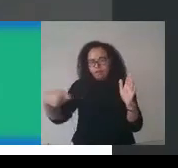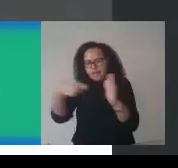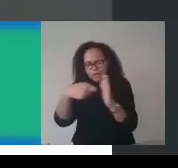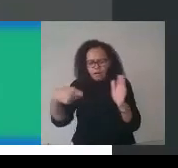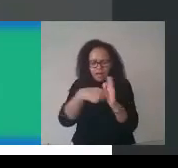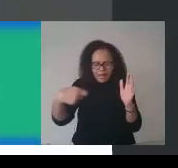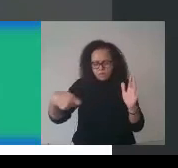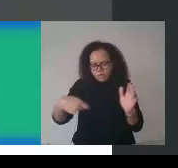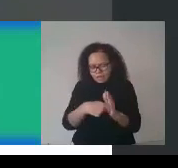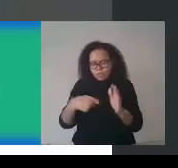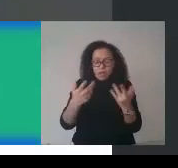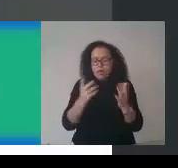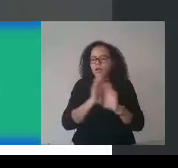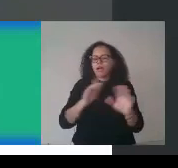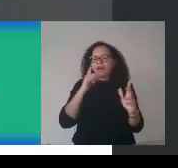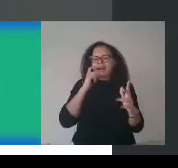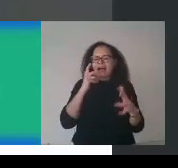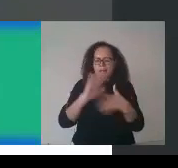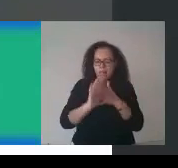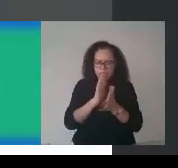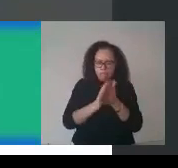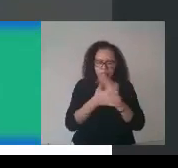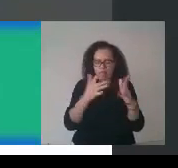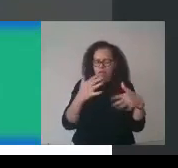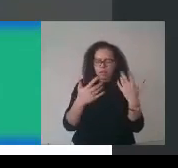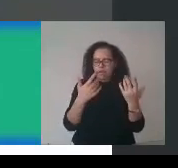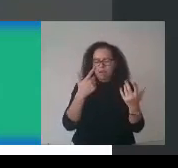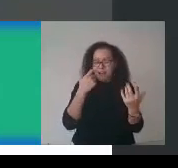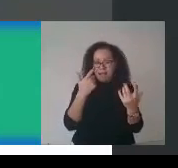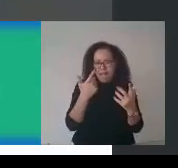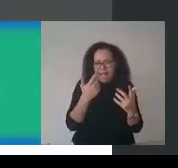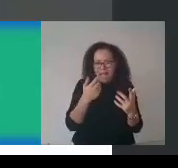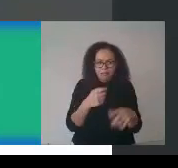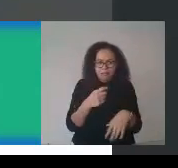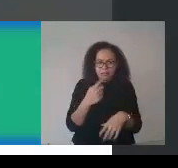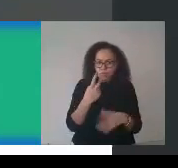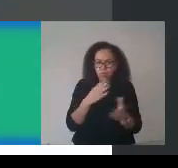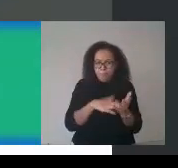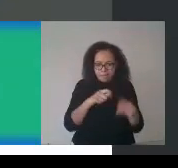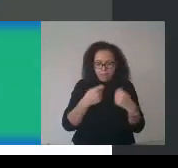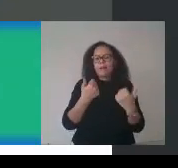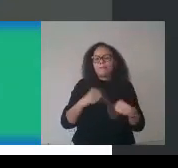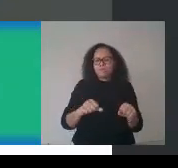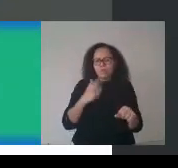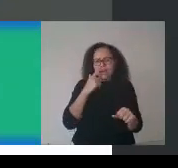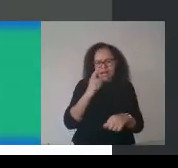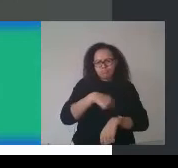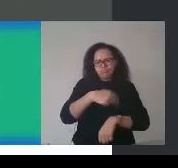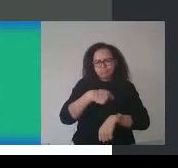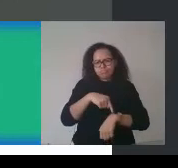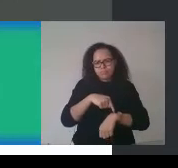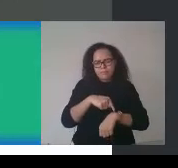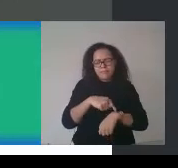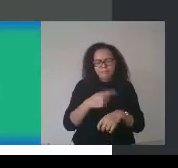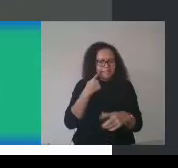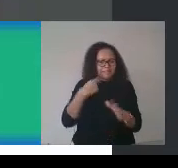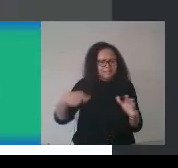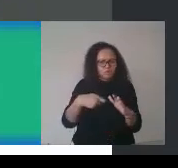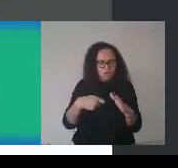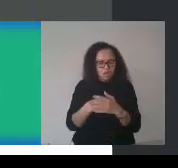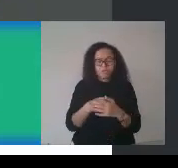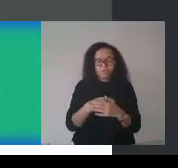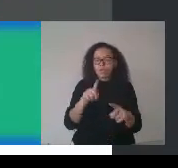clip in, it takes a couple of minutes per tablet, and that's a lot of time if you're doing that twice a day. Importantly, they float, because the majority of waterproof